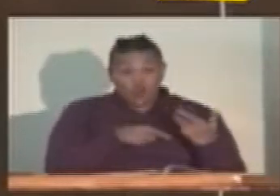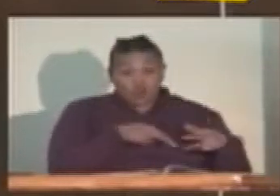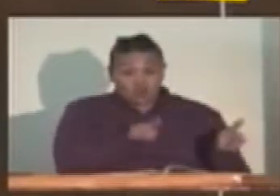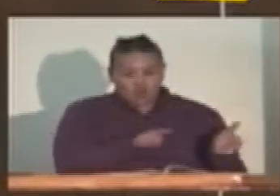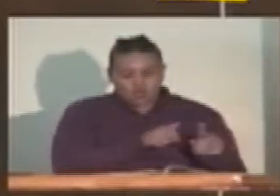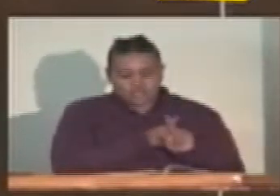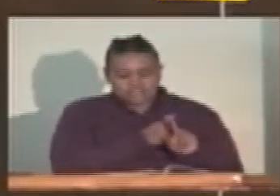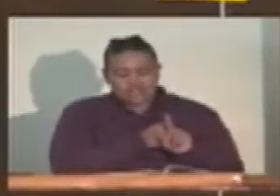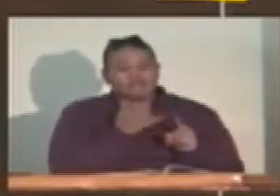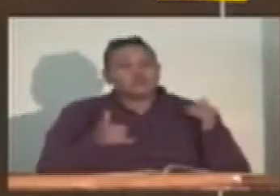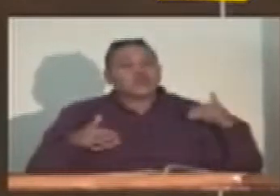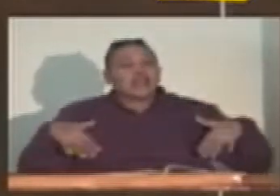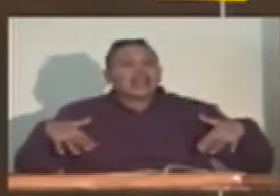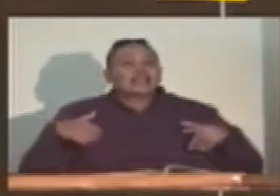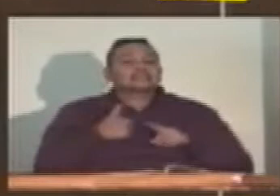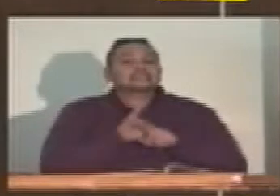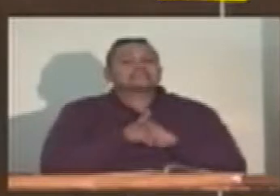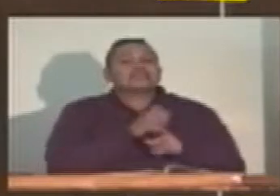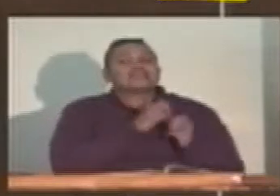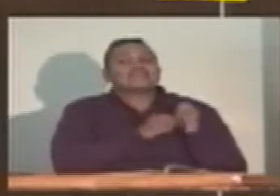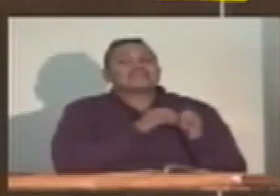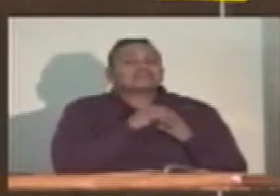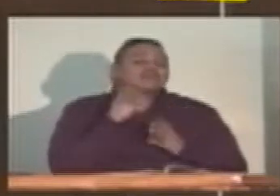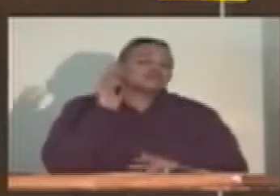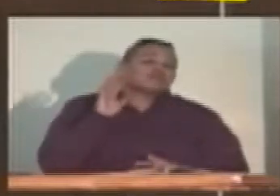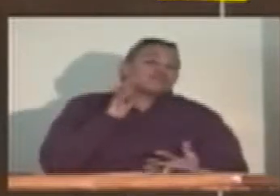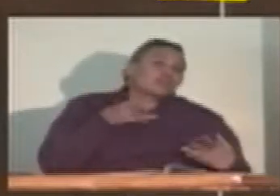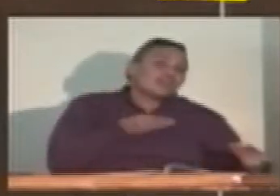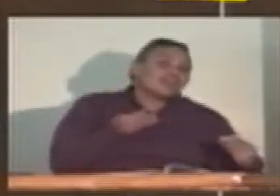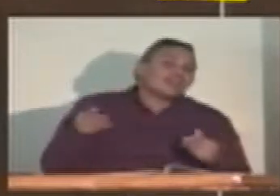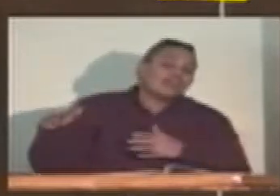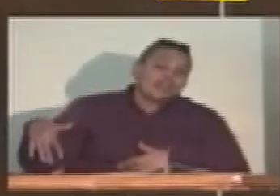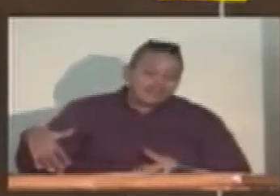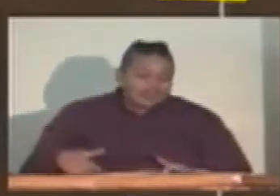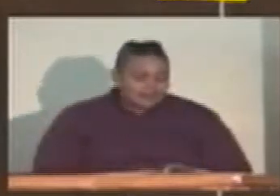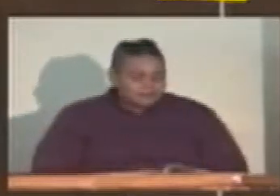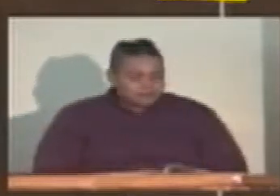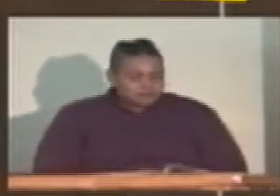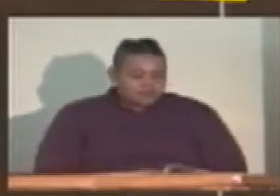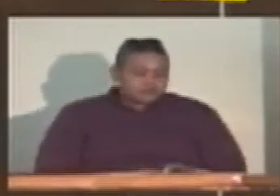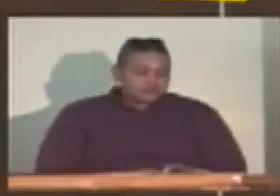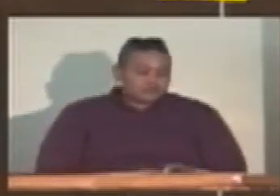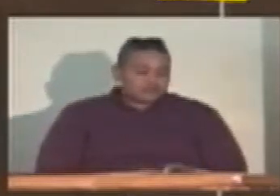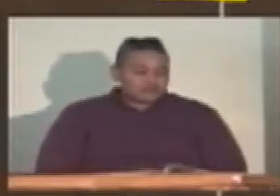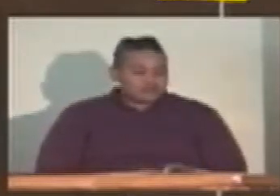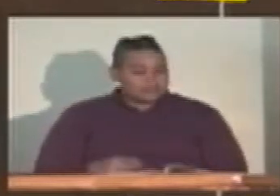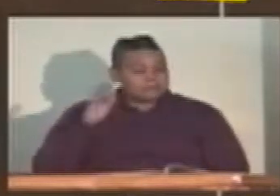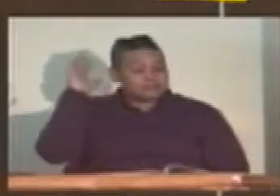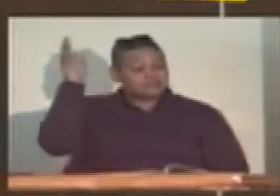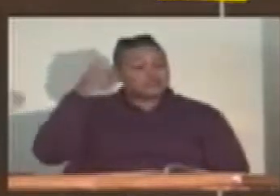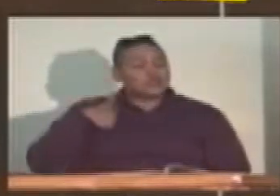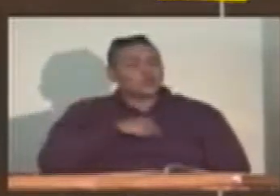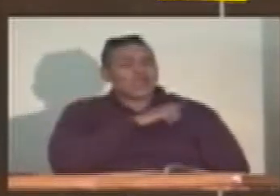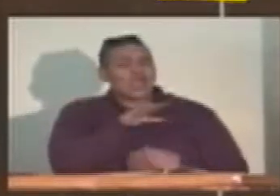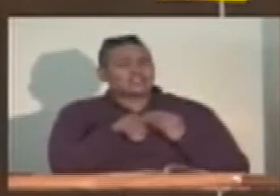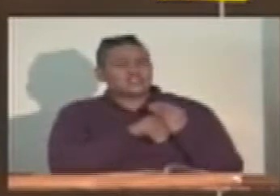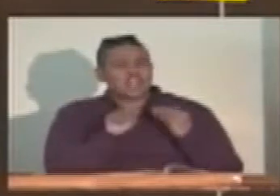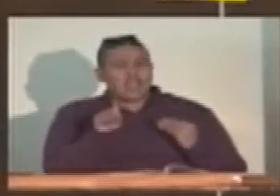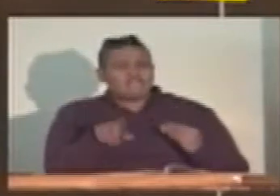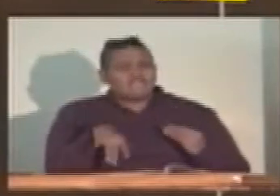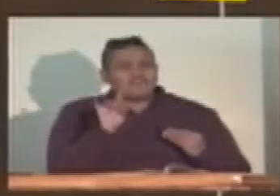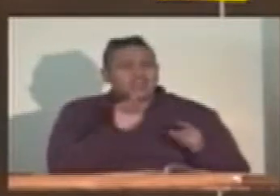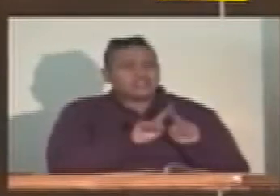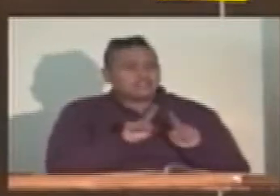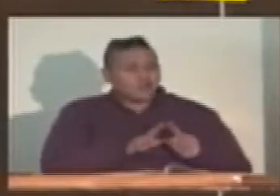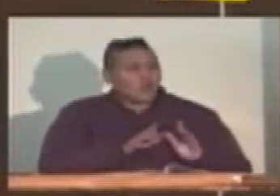to deal with those roads which have not yet been touched in previous expenditures. Mr. Speaker, we also have to find ways